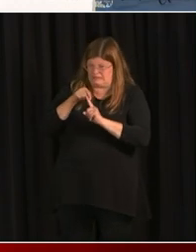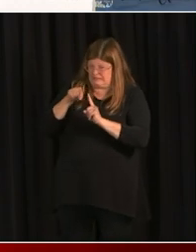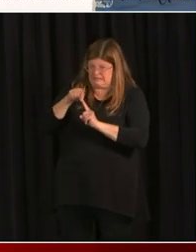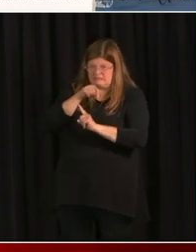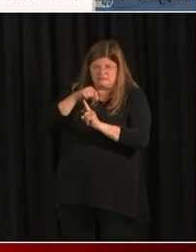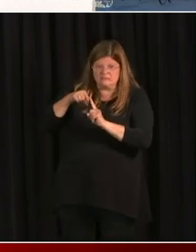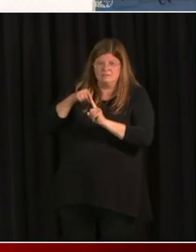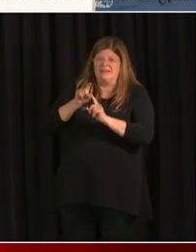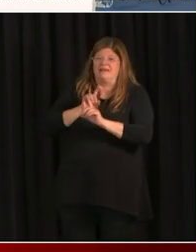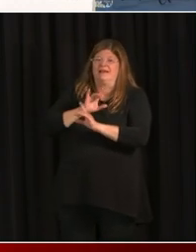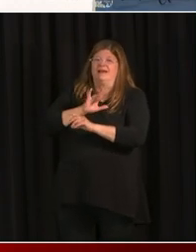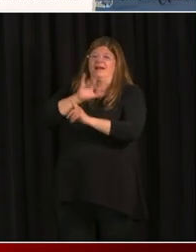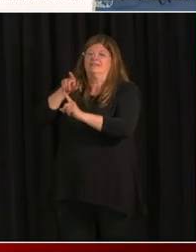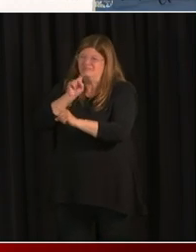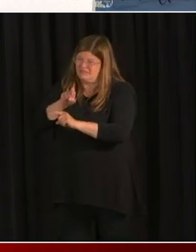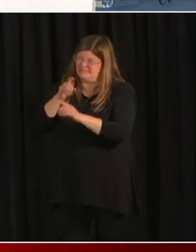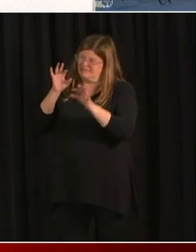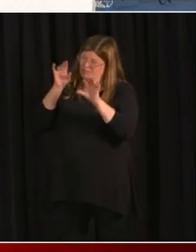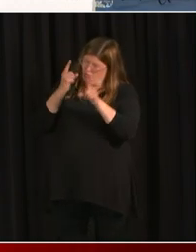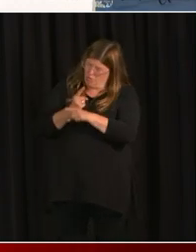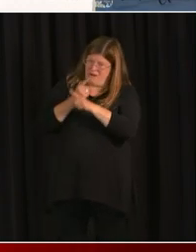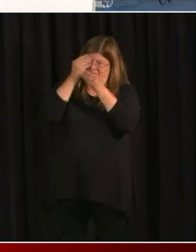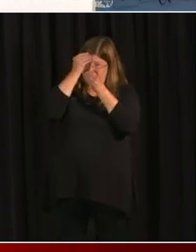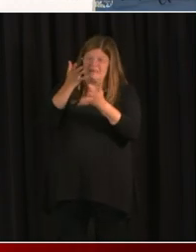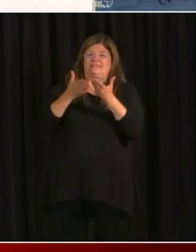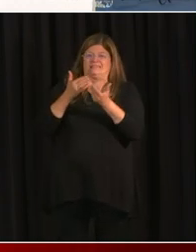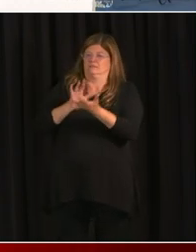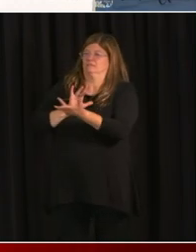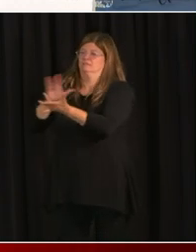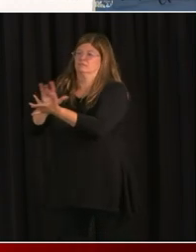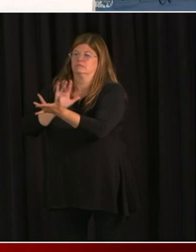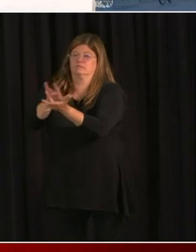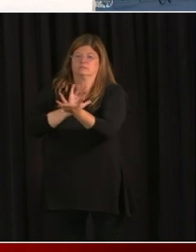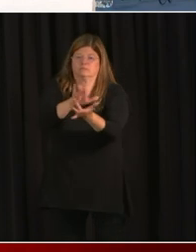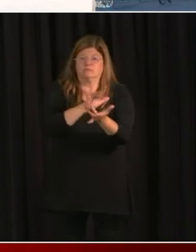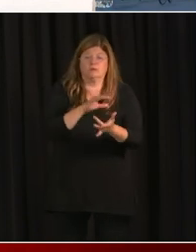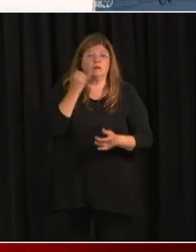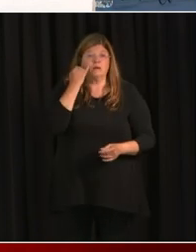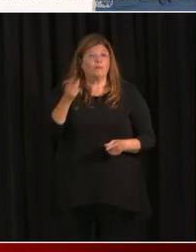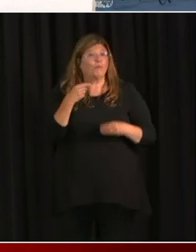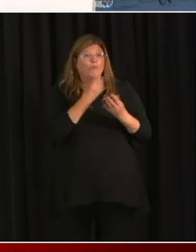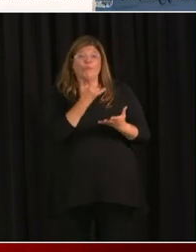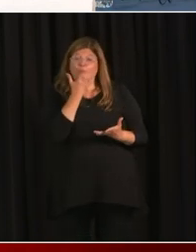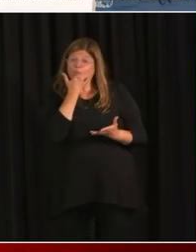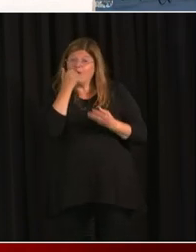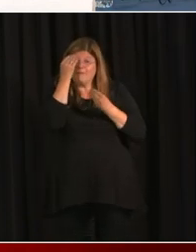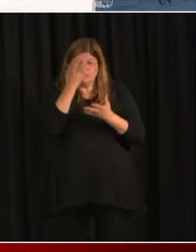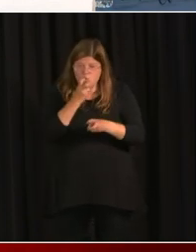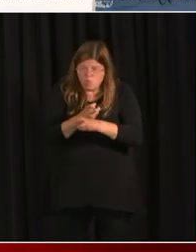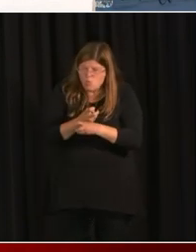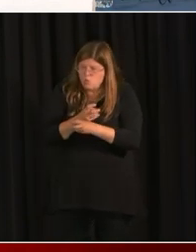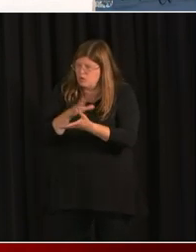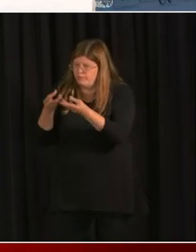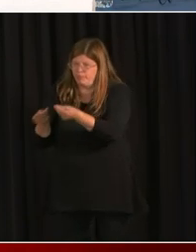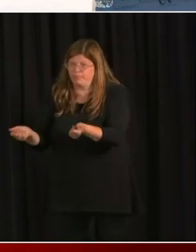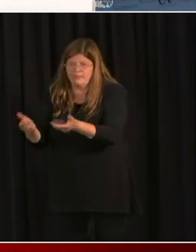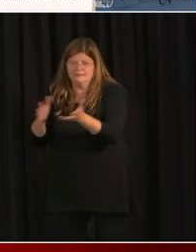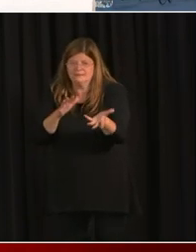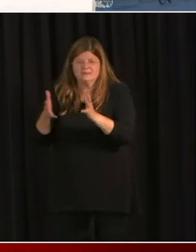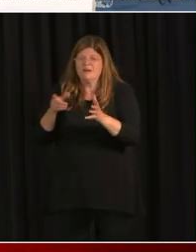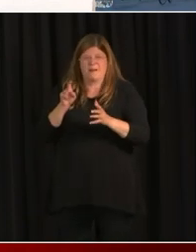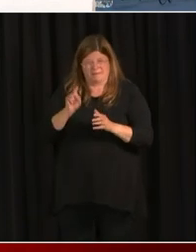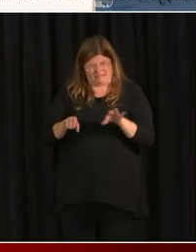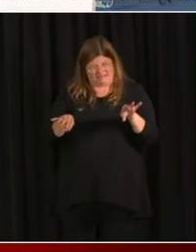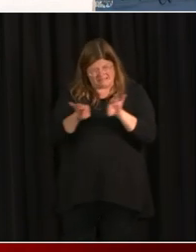the voicemail that they have set up identifies it as them, or someone else answers the phone and does state that